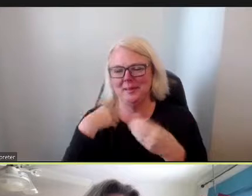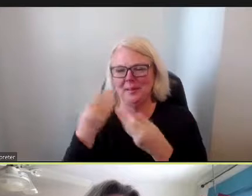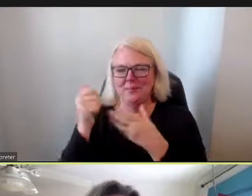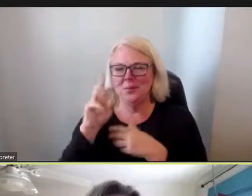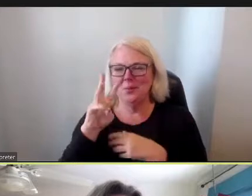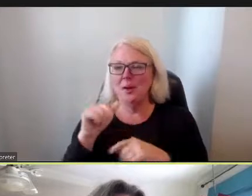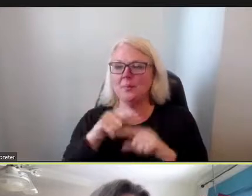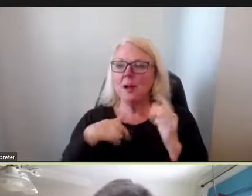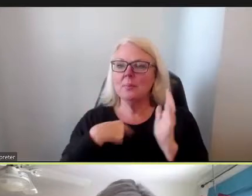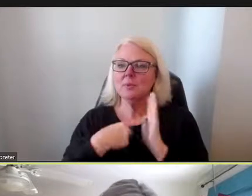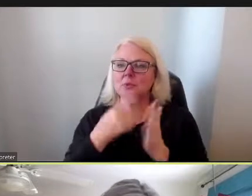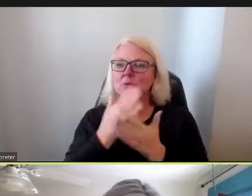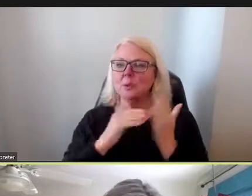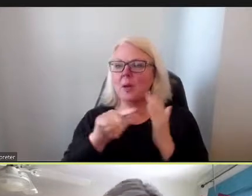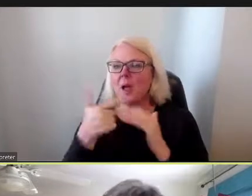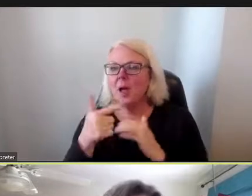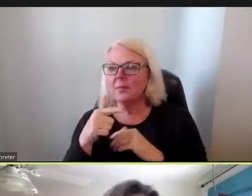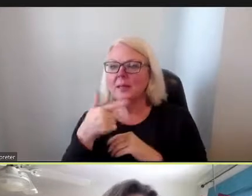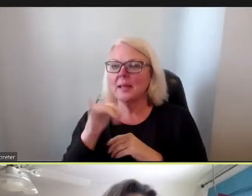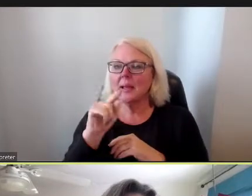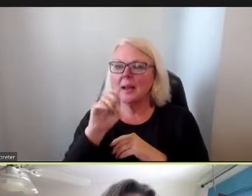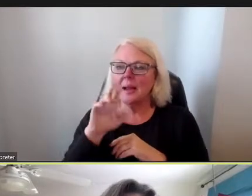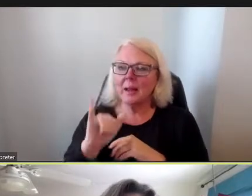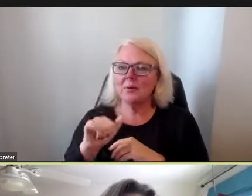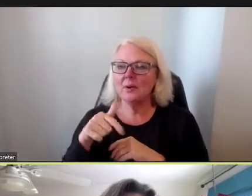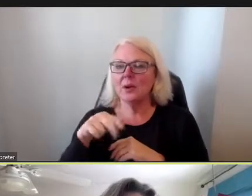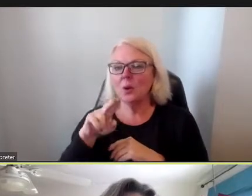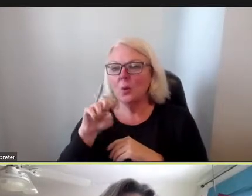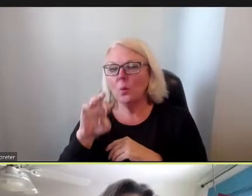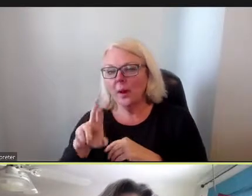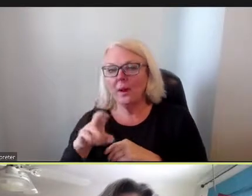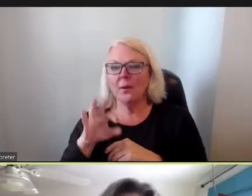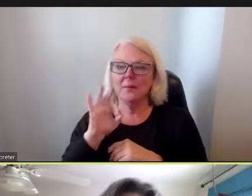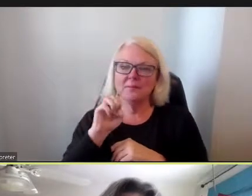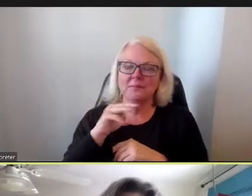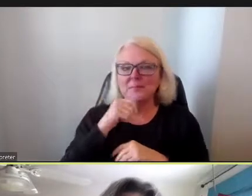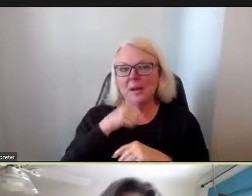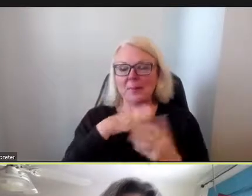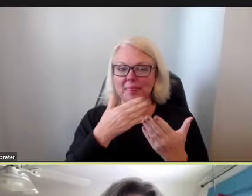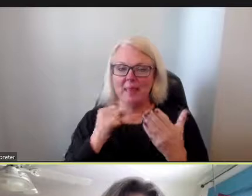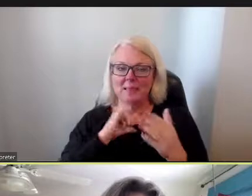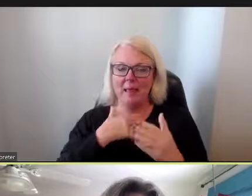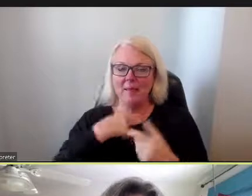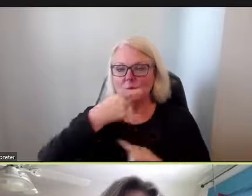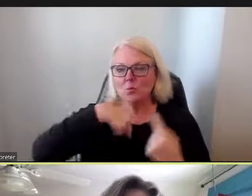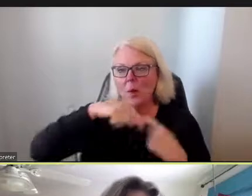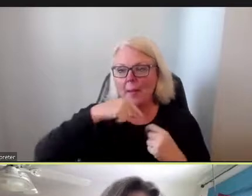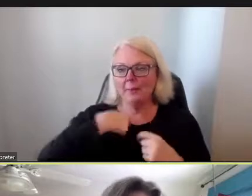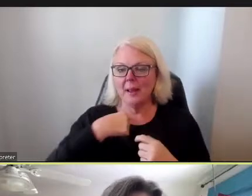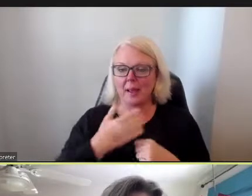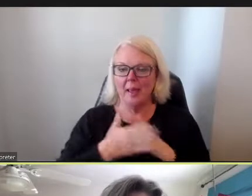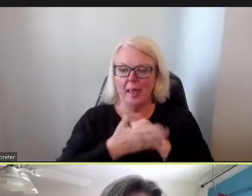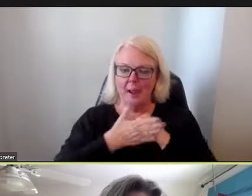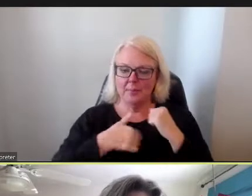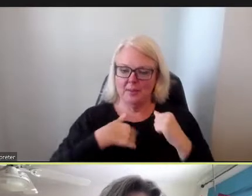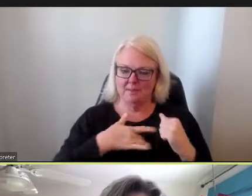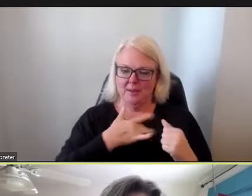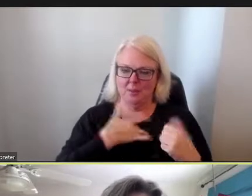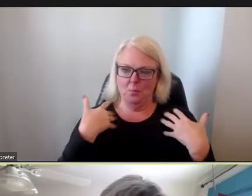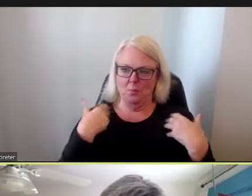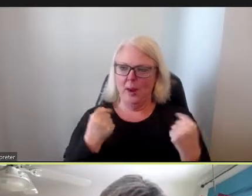other glittery queer femme things that I have with me and around me to help me feel brave enough to talk with